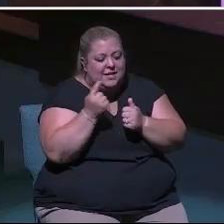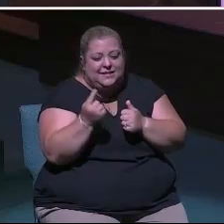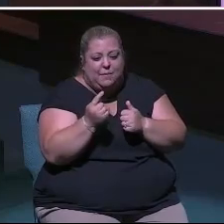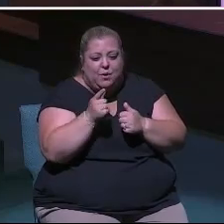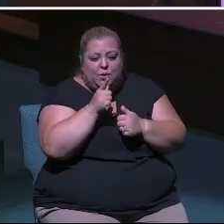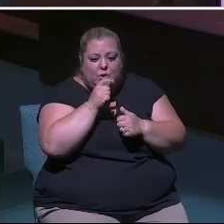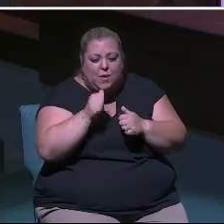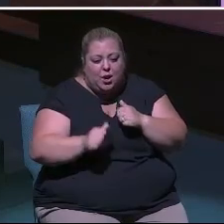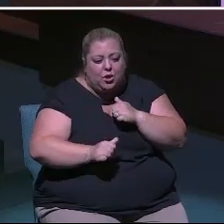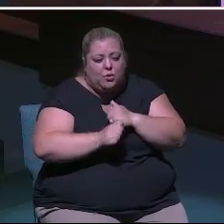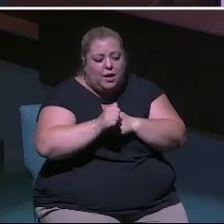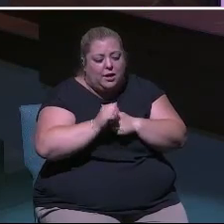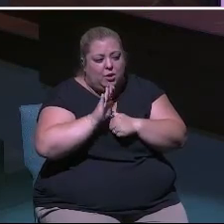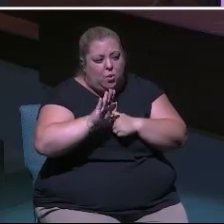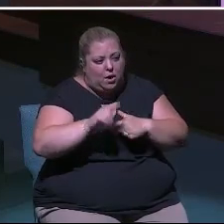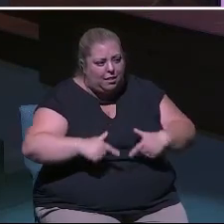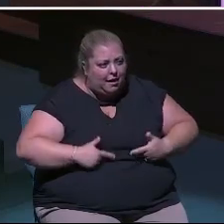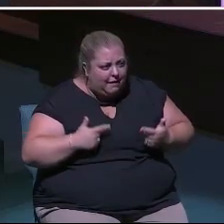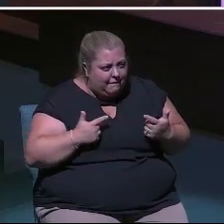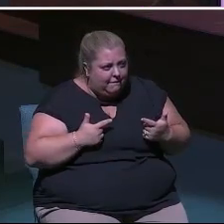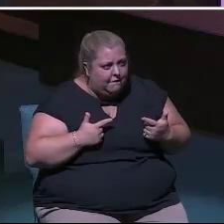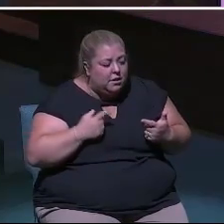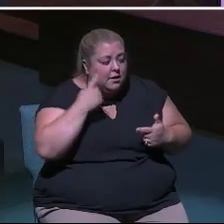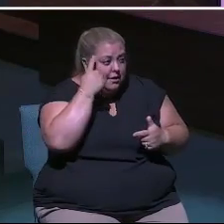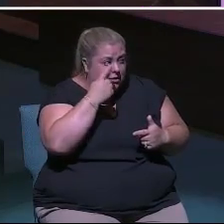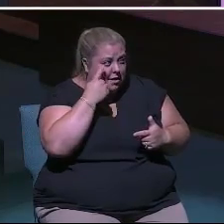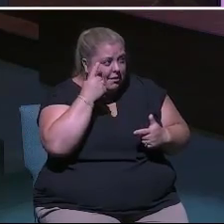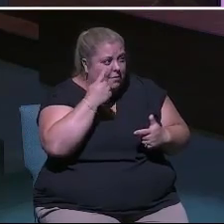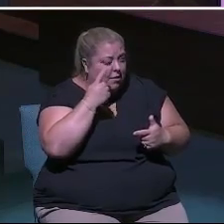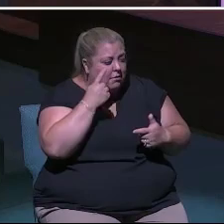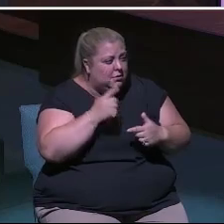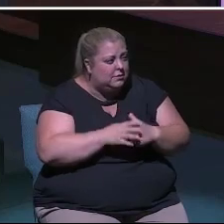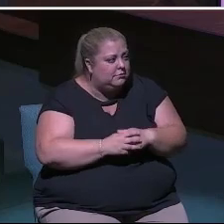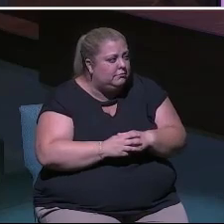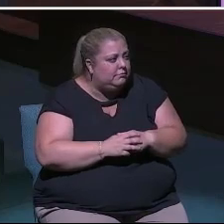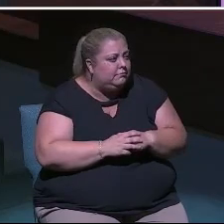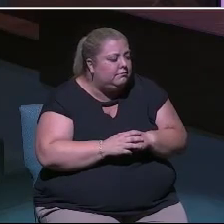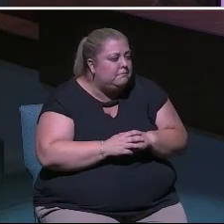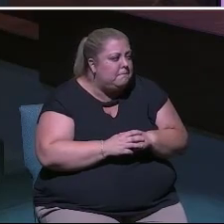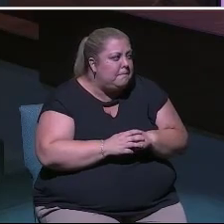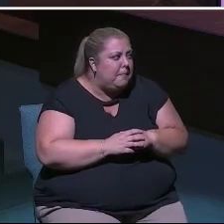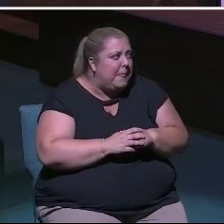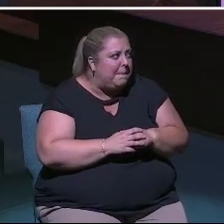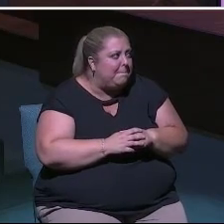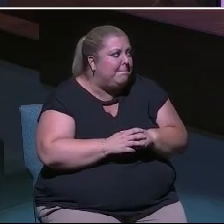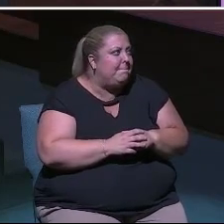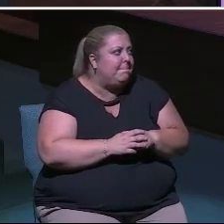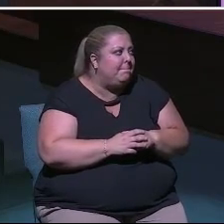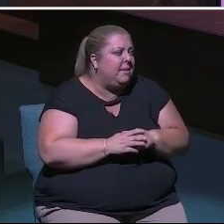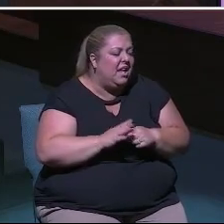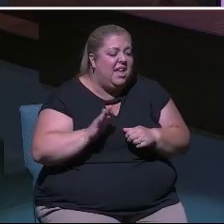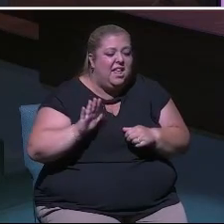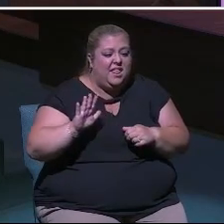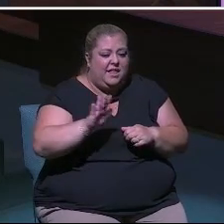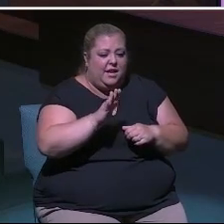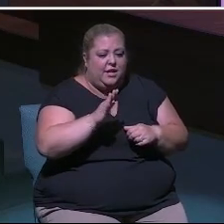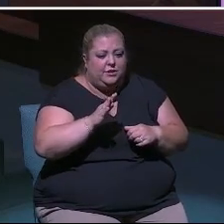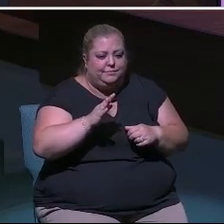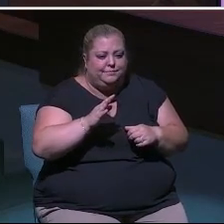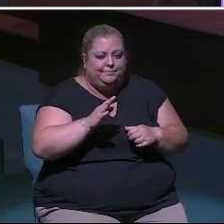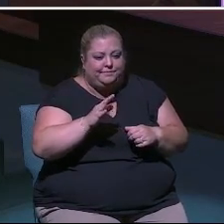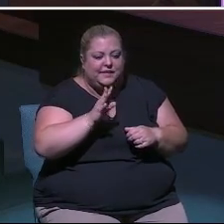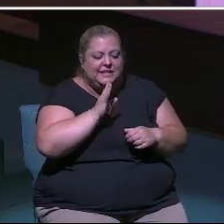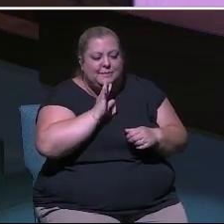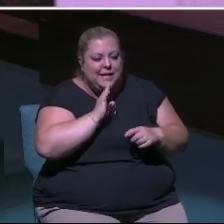life? I mean, think about it. Here, they're speaking from humanity.